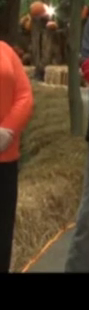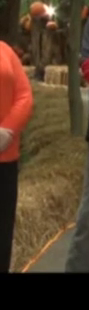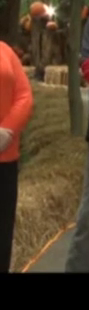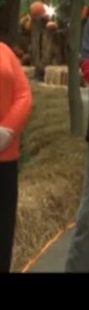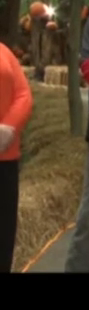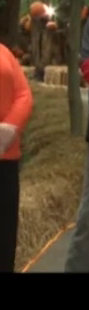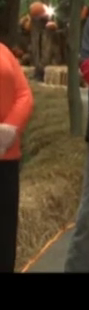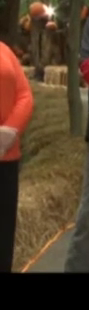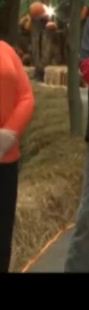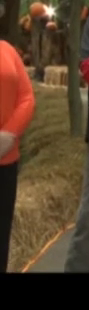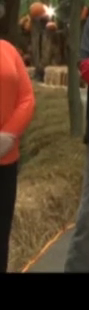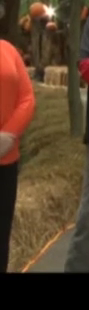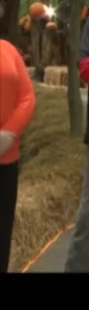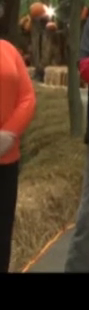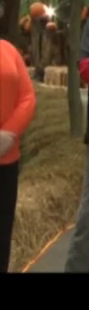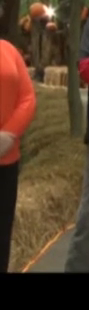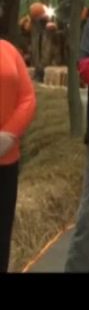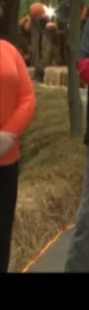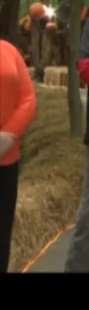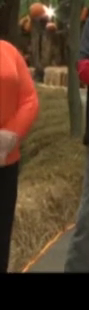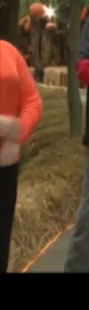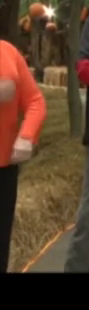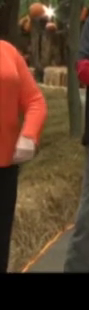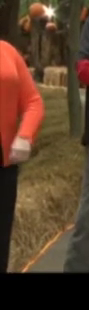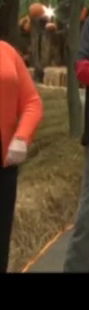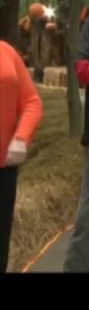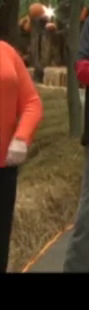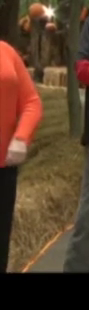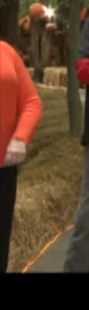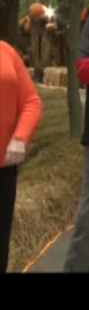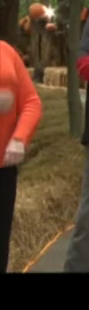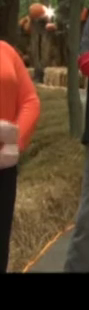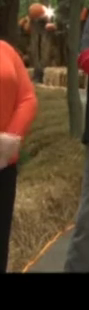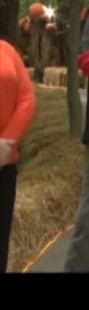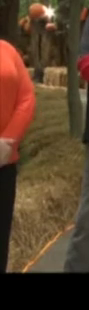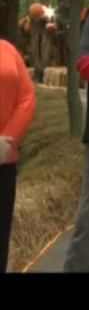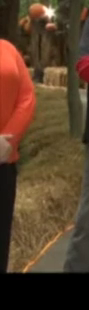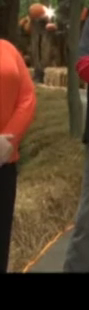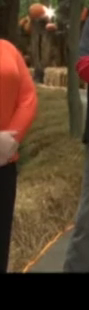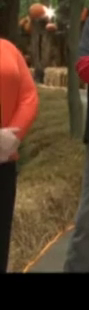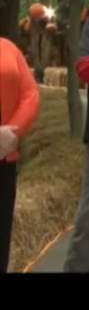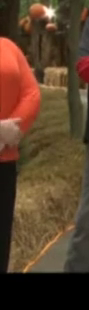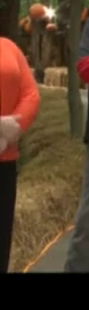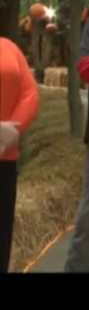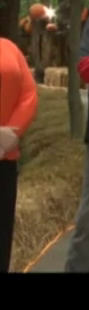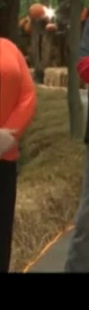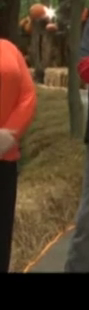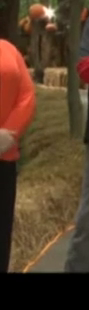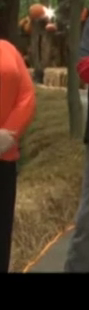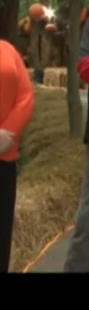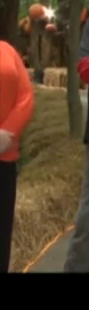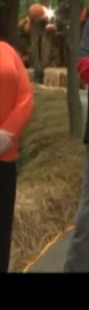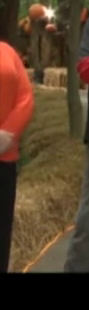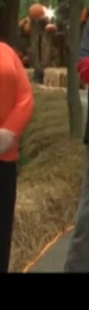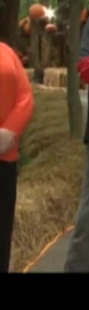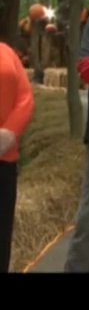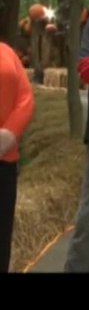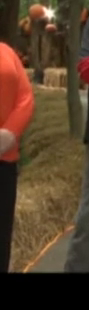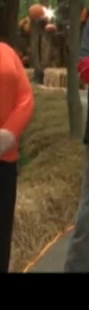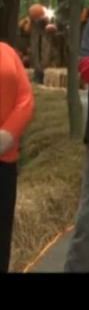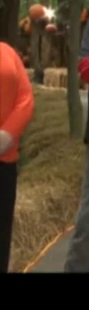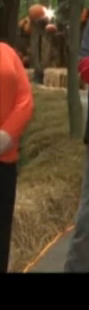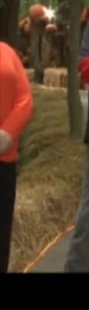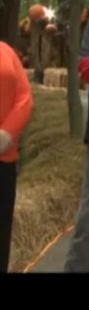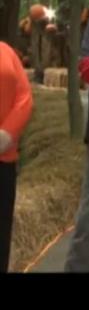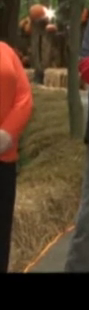Shawnee Park, which is an indelible part of this city's rich history with the game of basketball. Marty is central to that whole